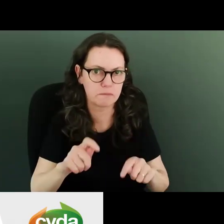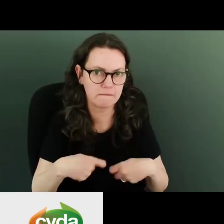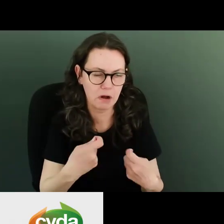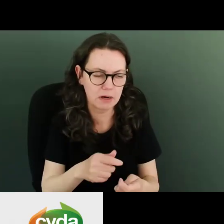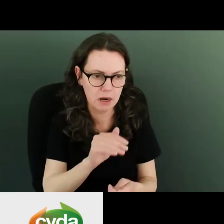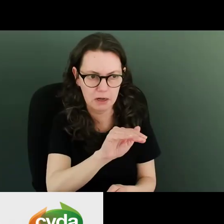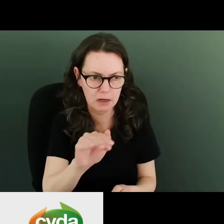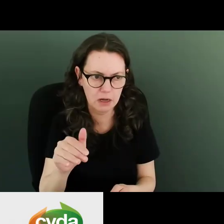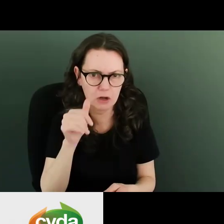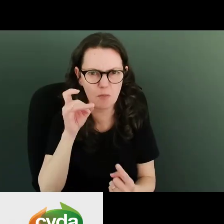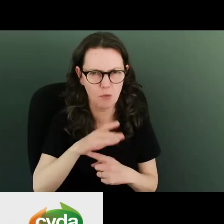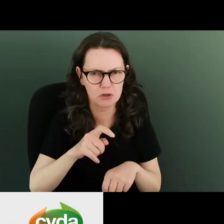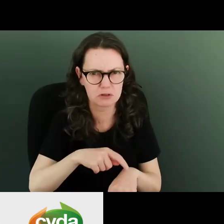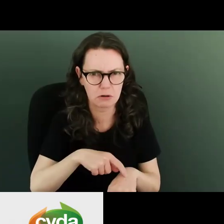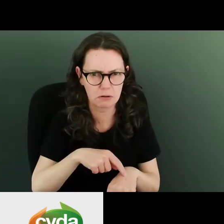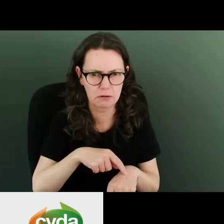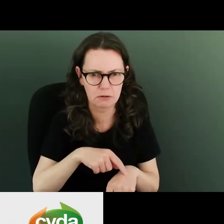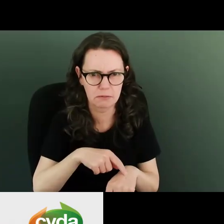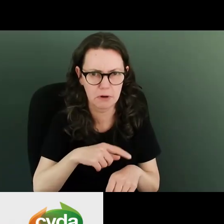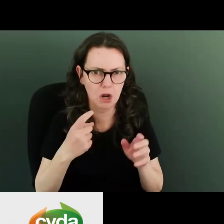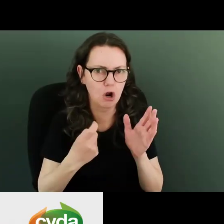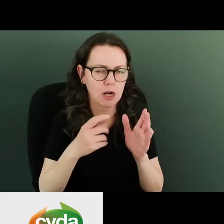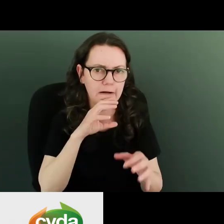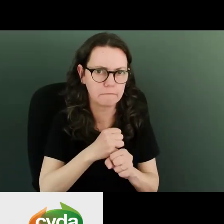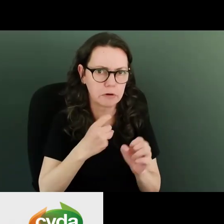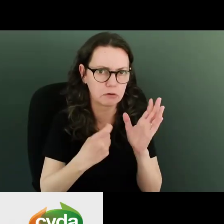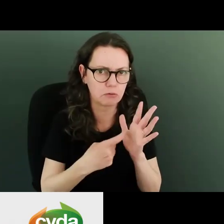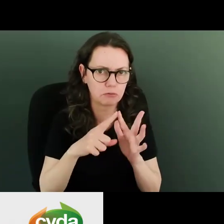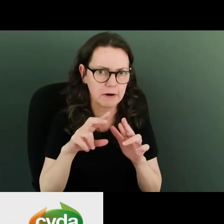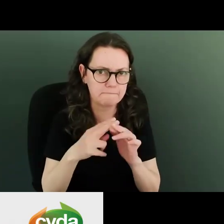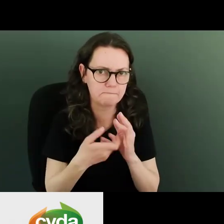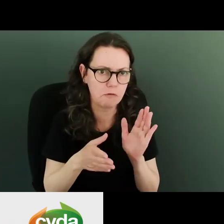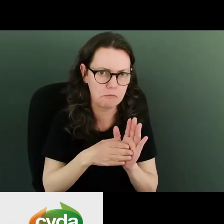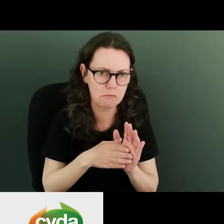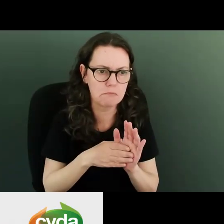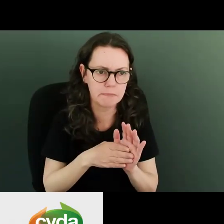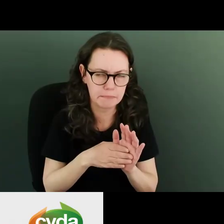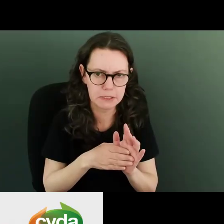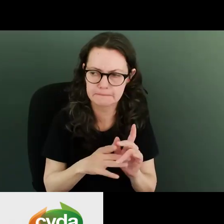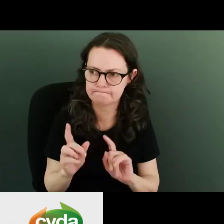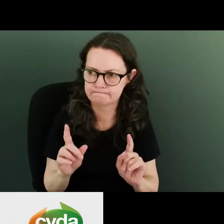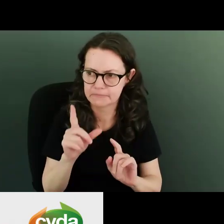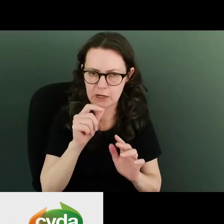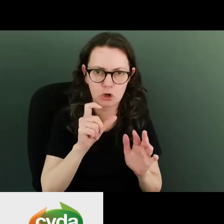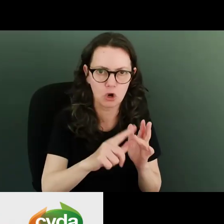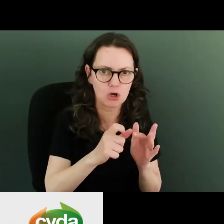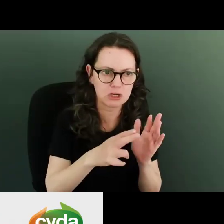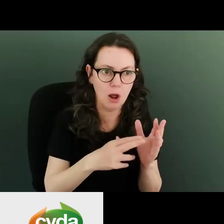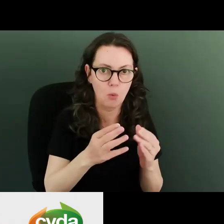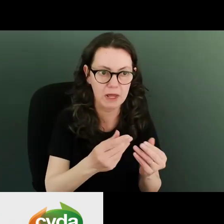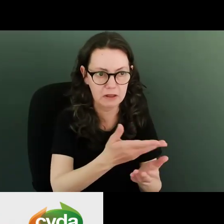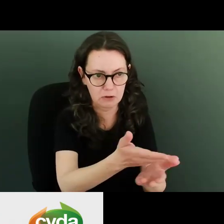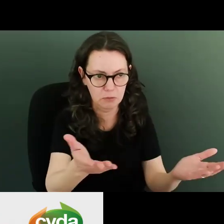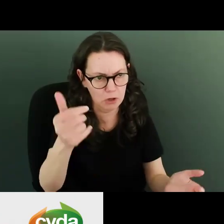it's a real pivotal time in the sector with reform. So we do have an opportunity to co-design with the community the